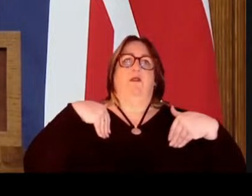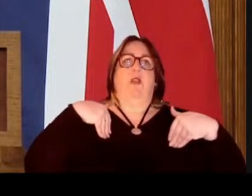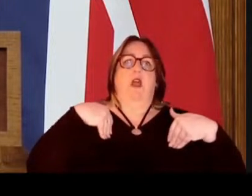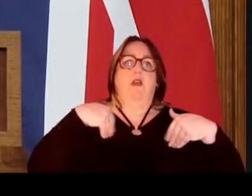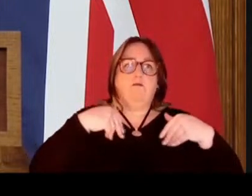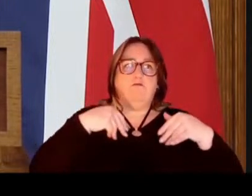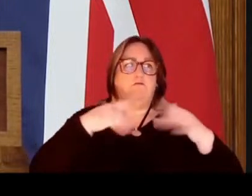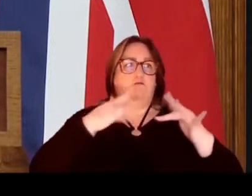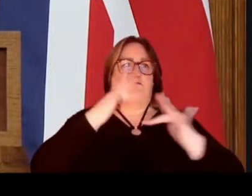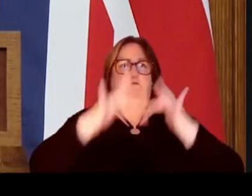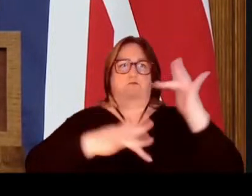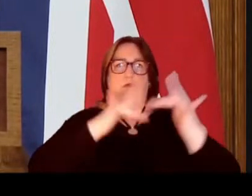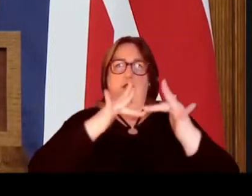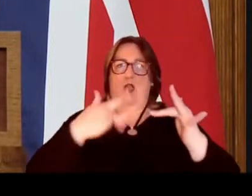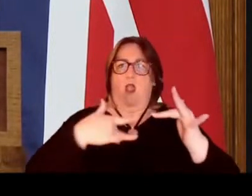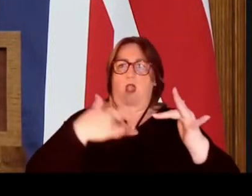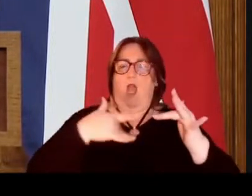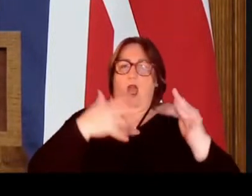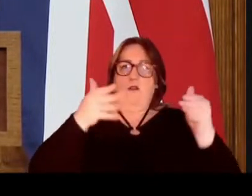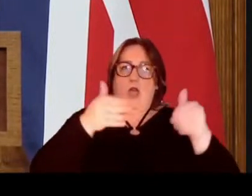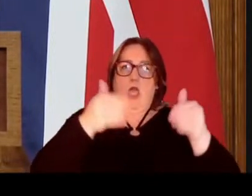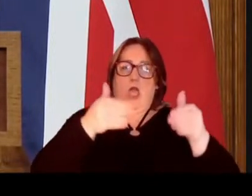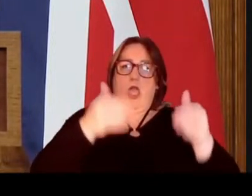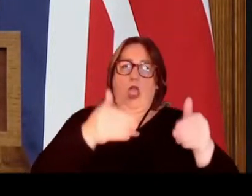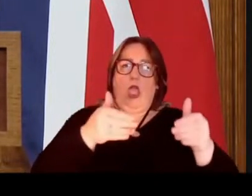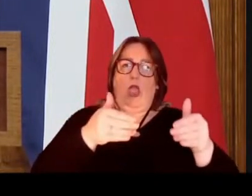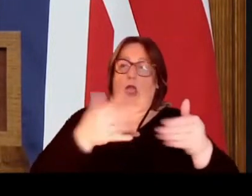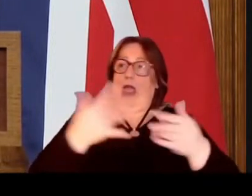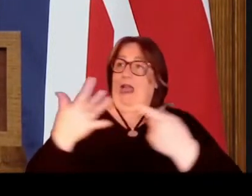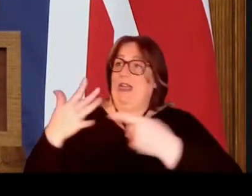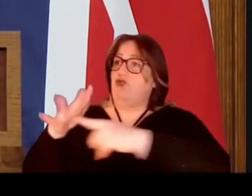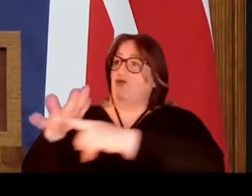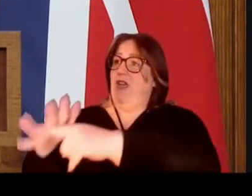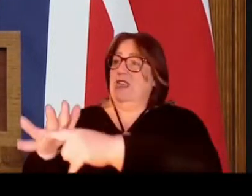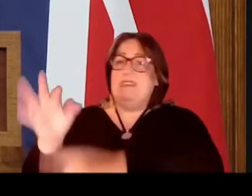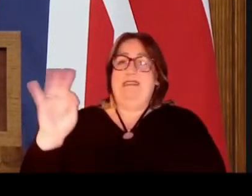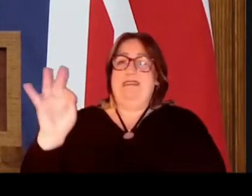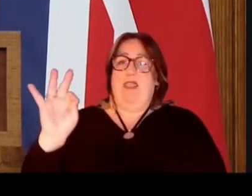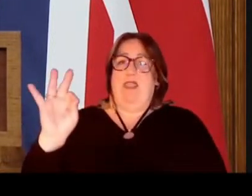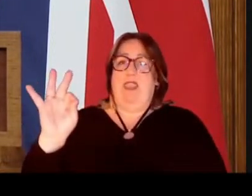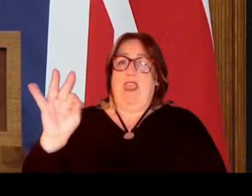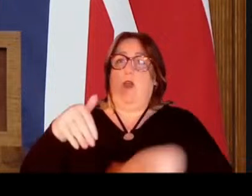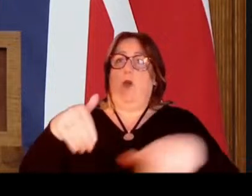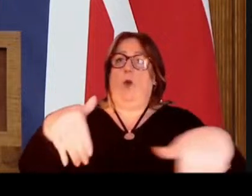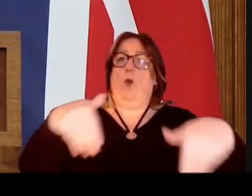of integration, or just a country slowly turning away